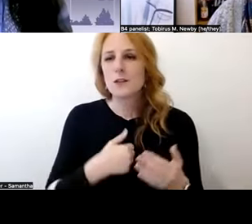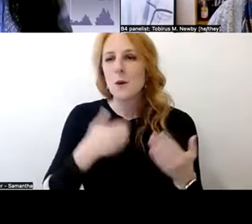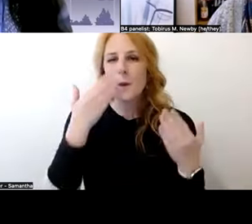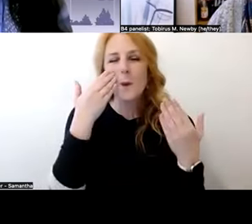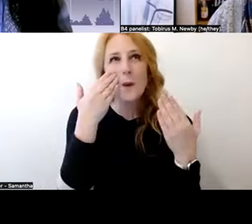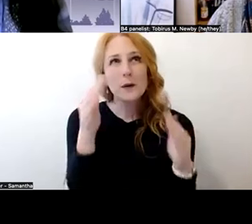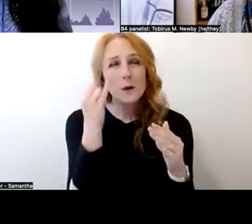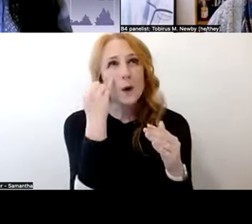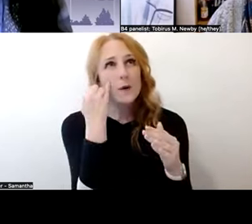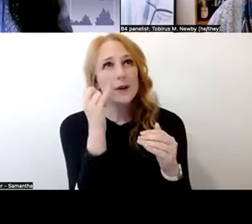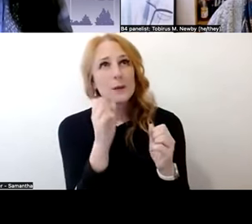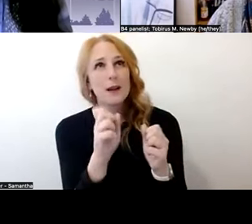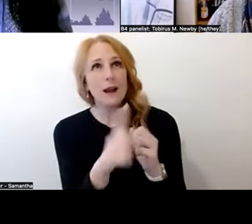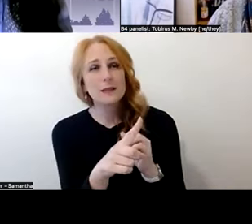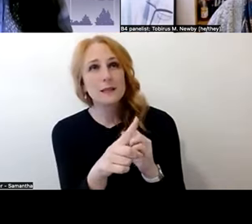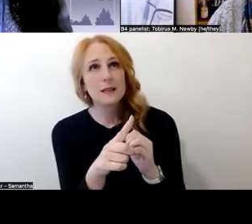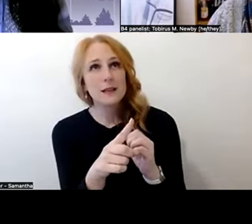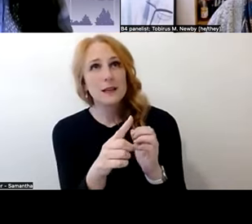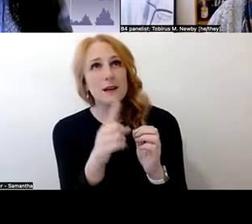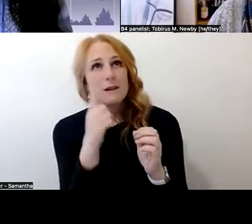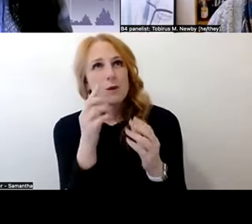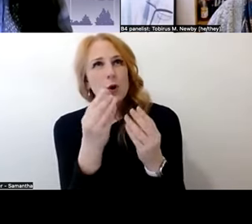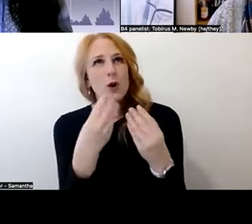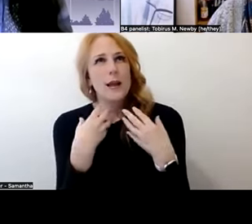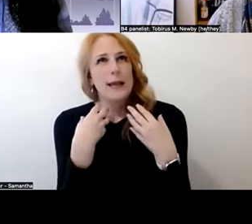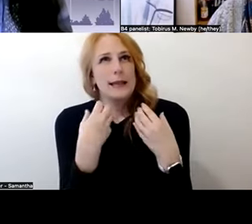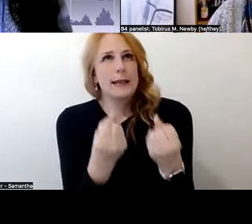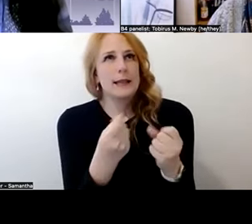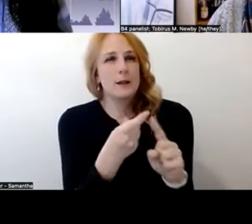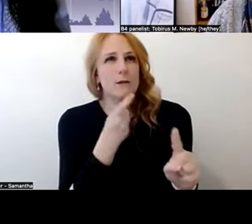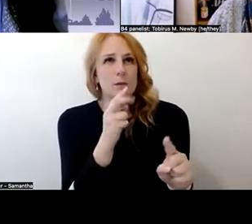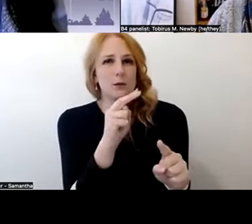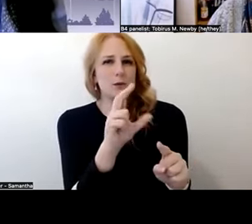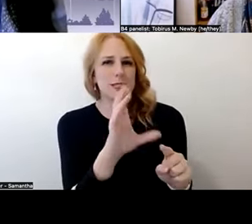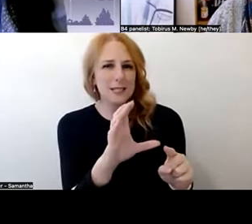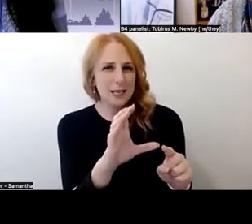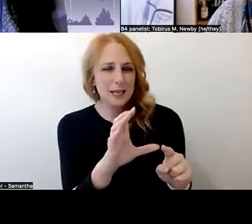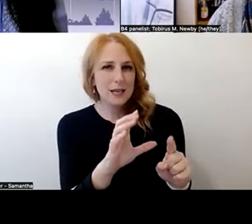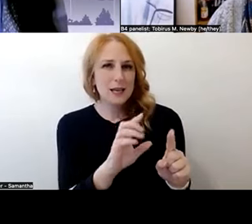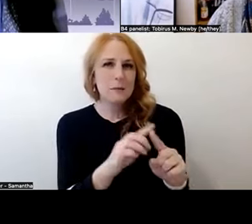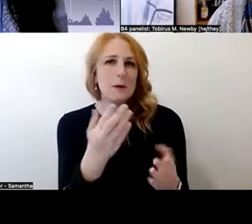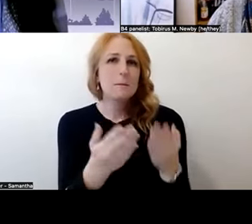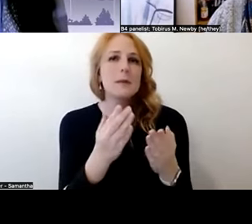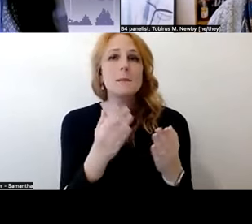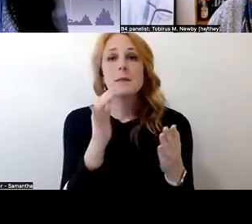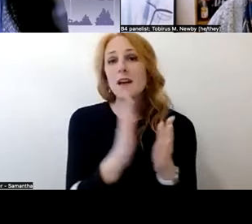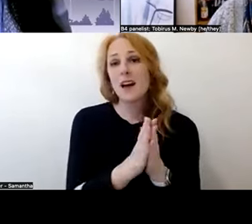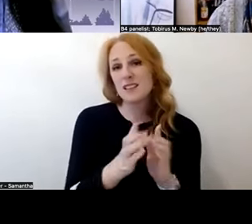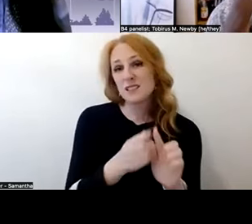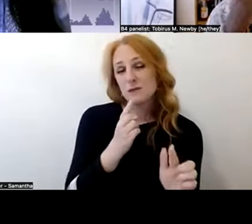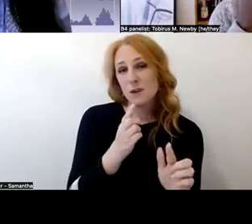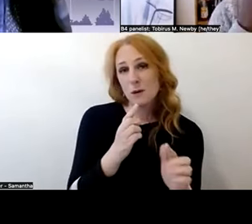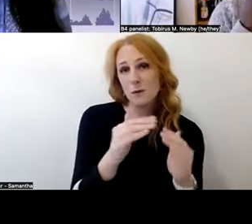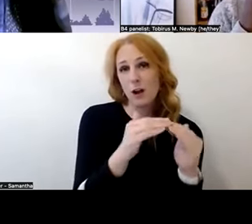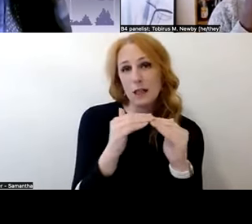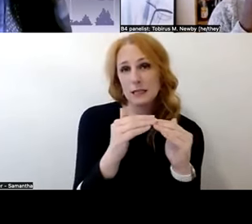ask for healing or wholeness from the UC, but I wonder what it looks like to ask for that from one's colleagues. And it'd be interesting